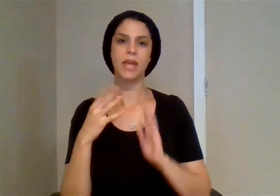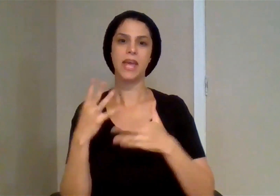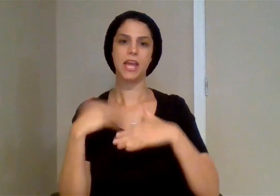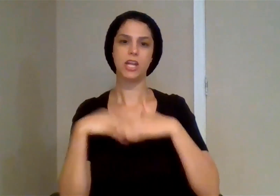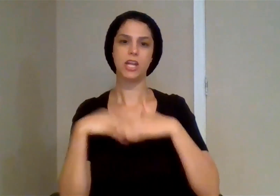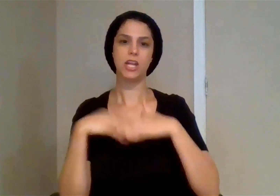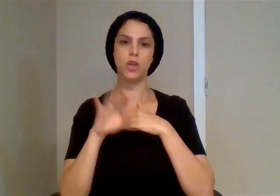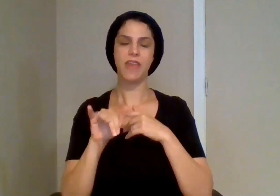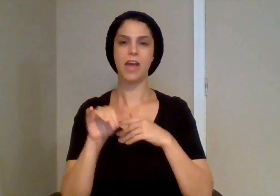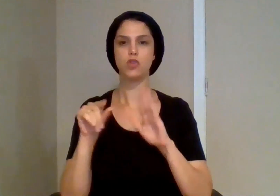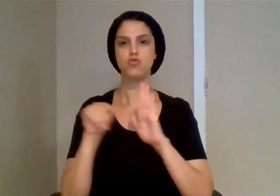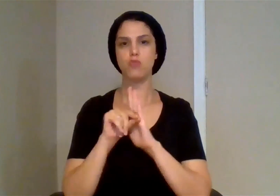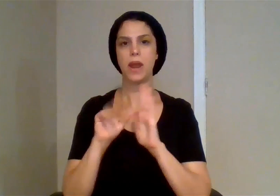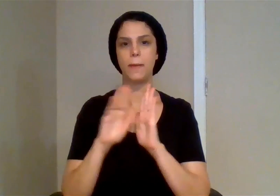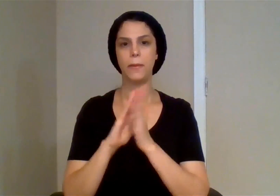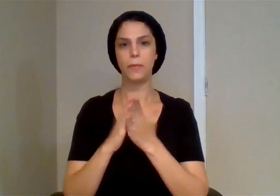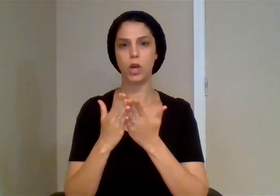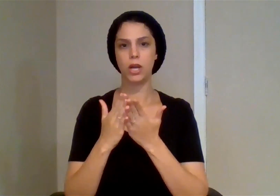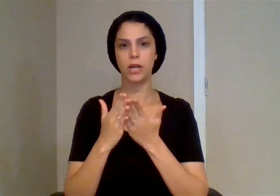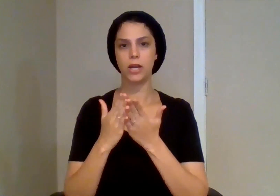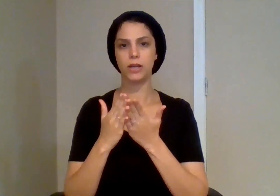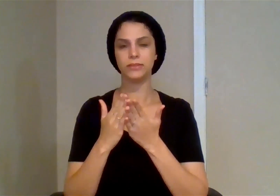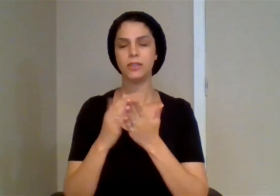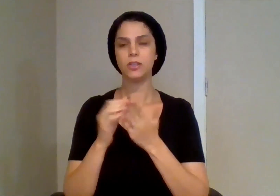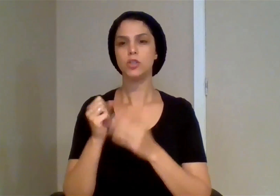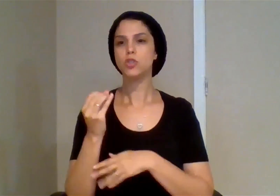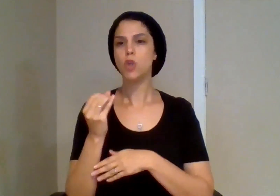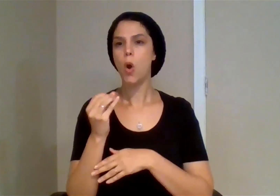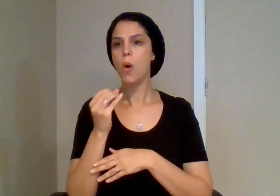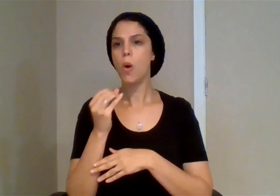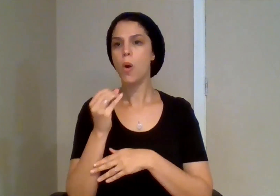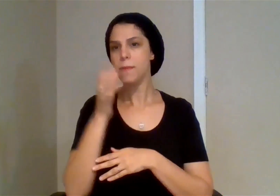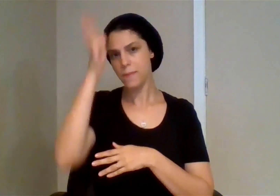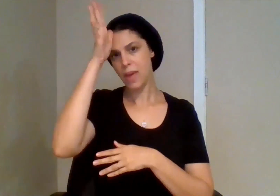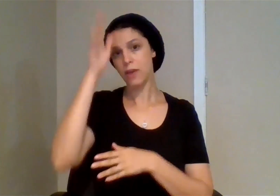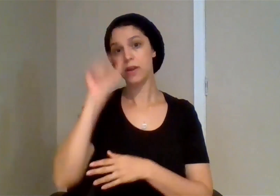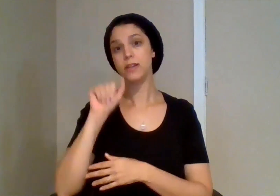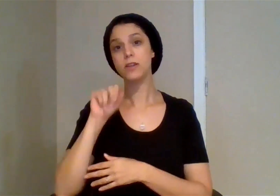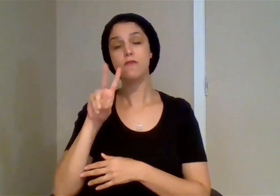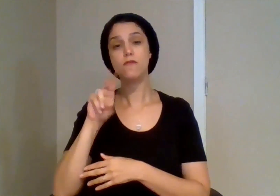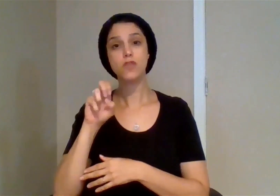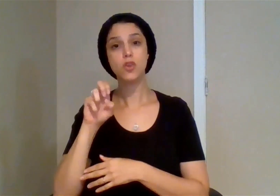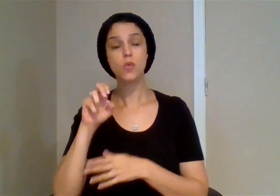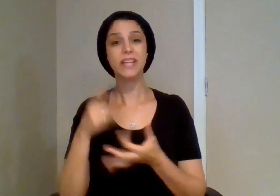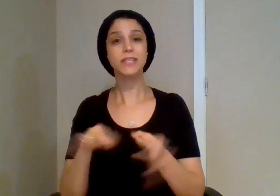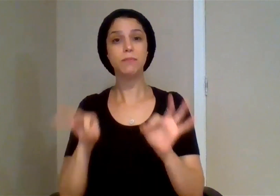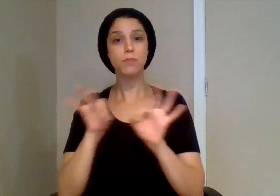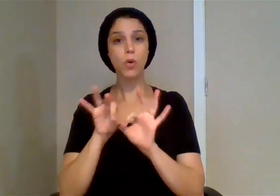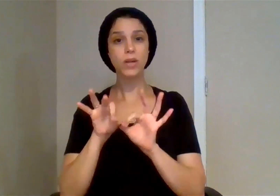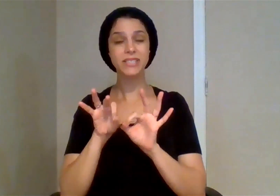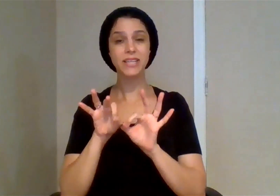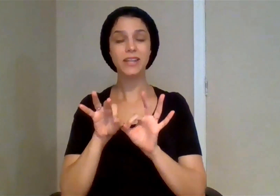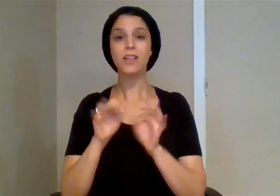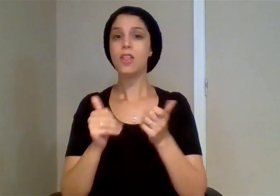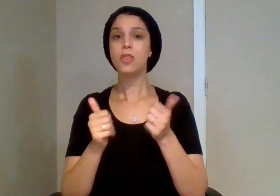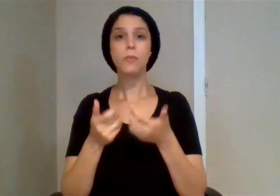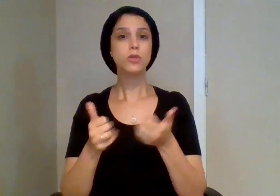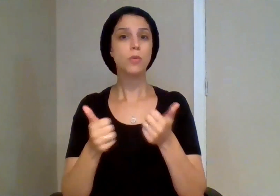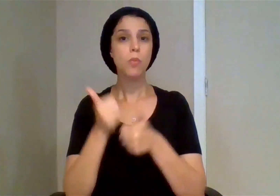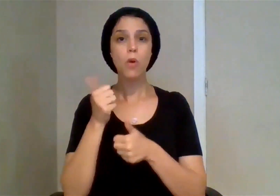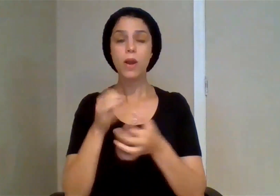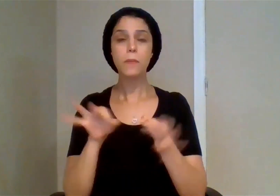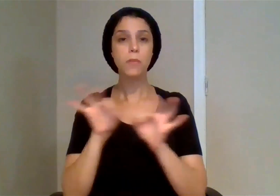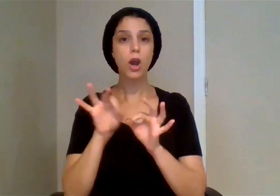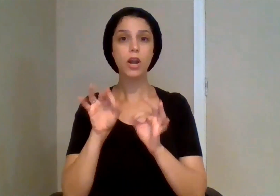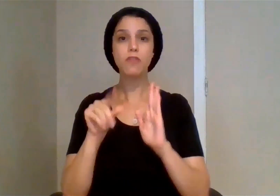the grade book, and so which talks to Parent View nightly. So it's important to know that the ultimate source of the grade is going to be